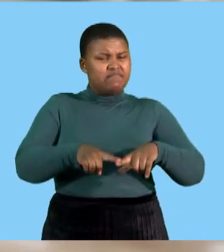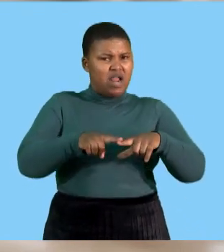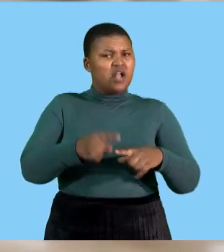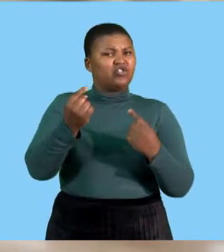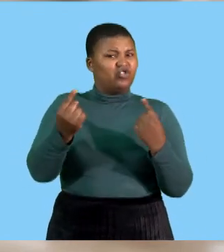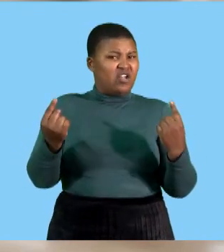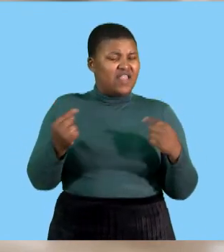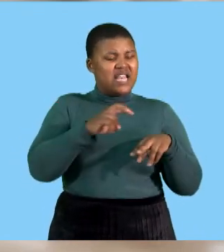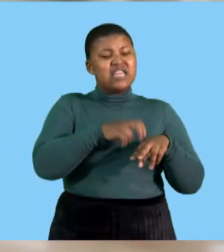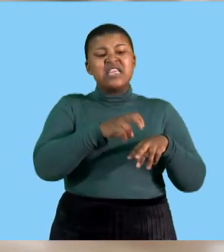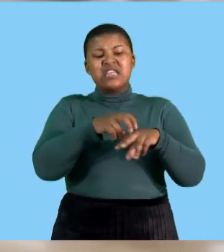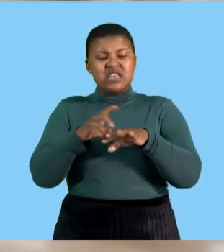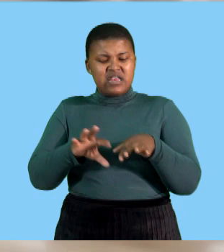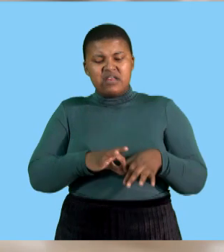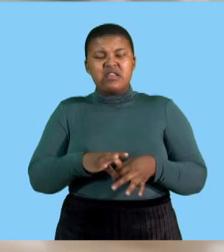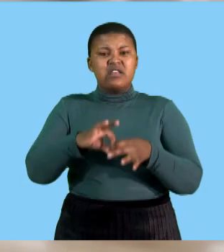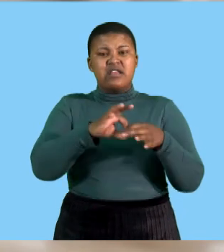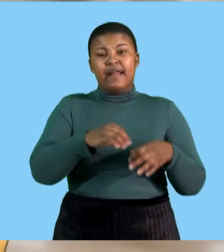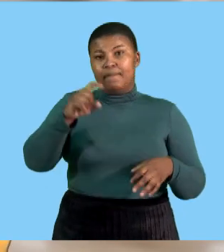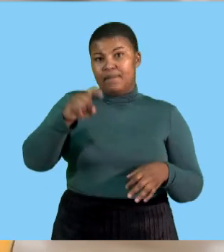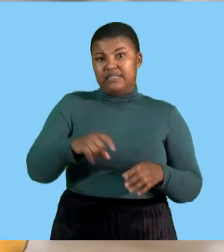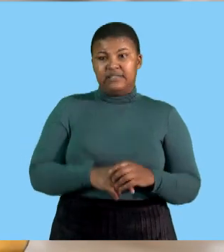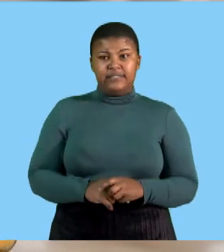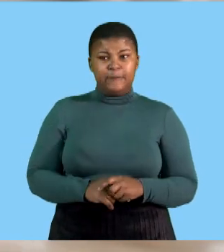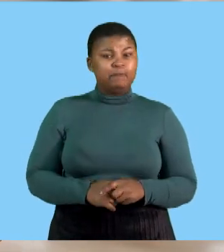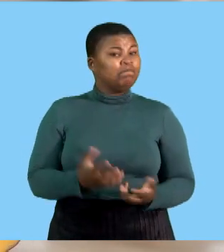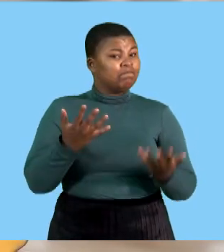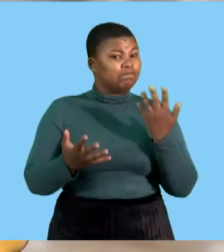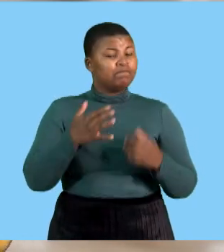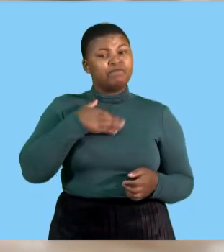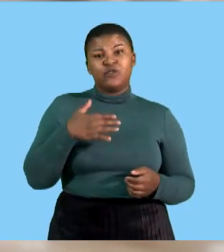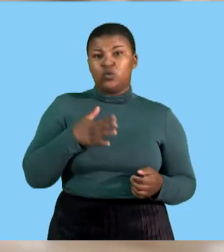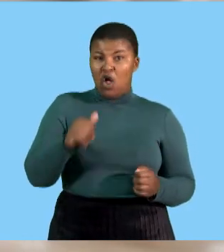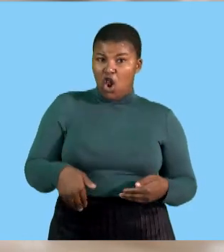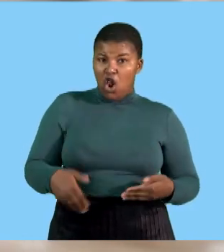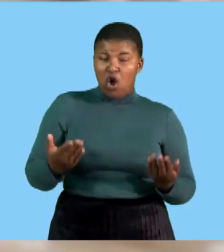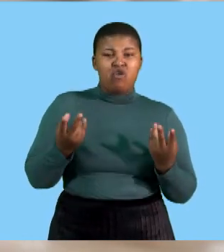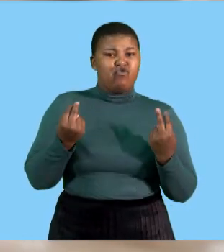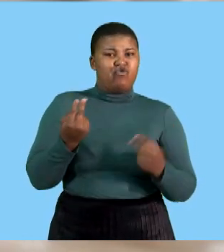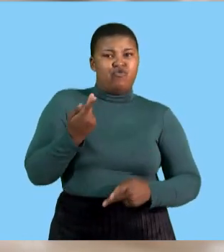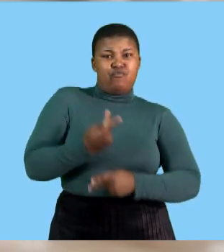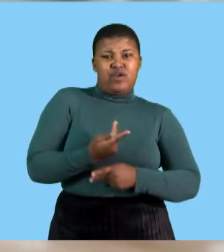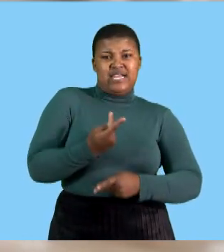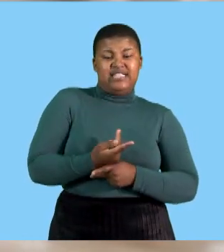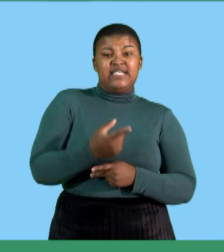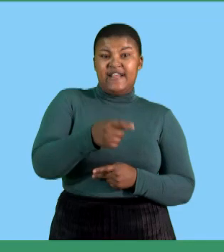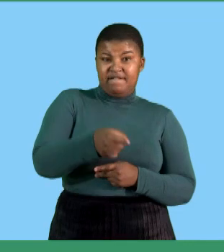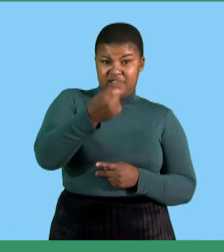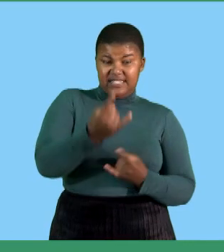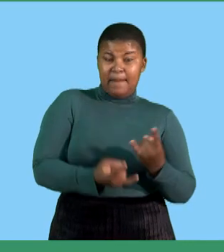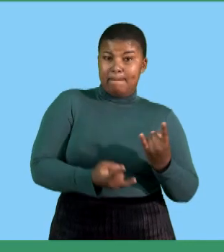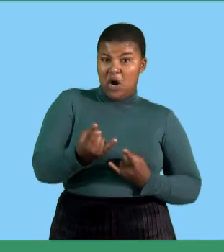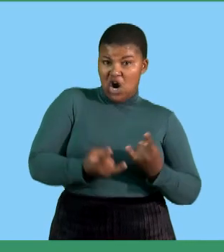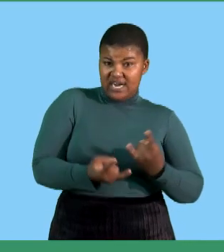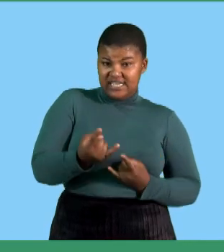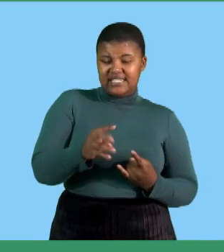other. For example, if we want to launch a new product, then first the marketing function